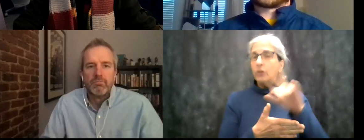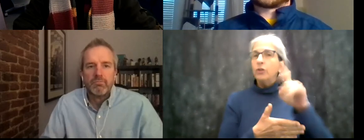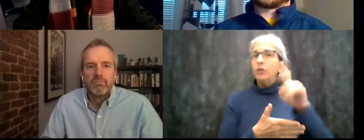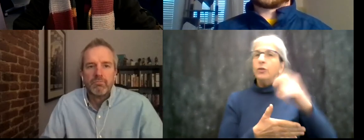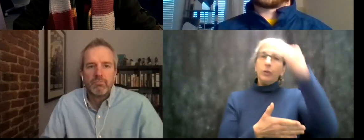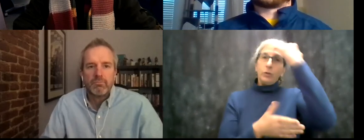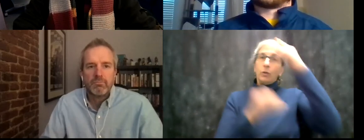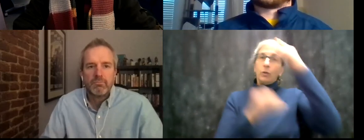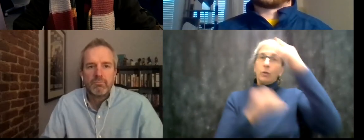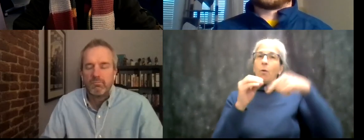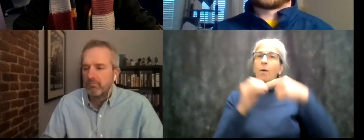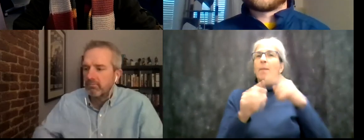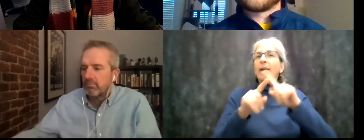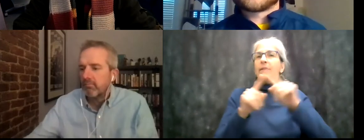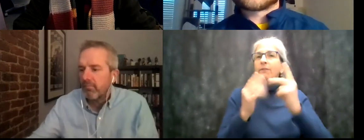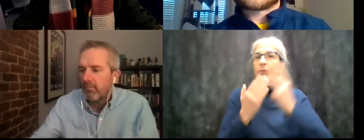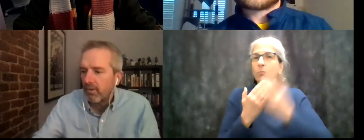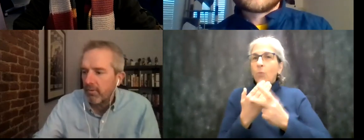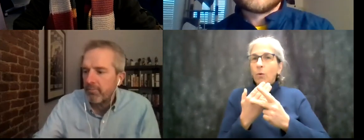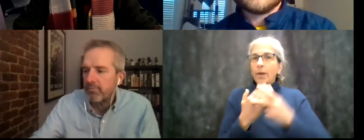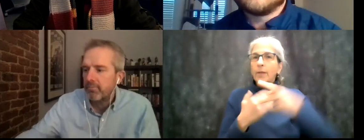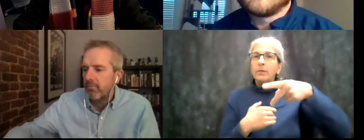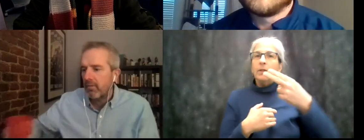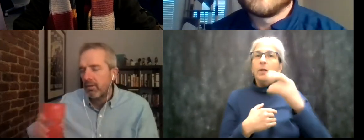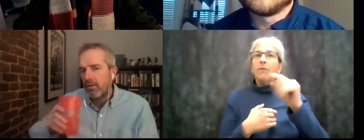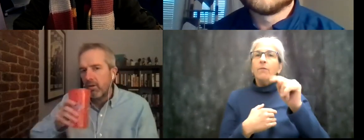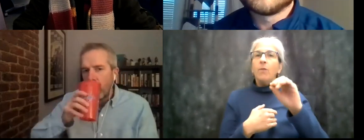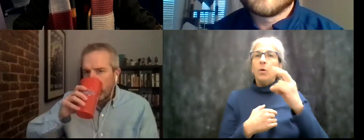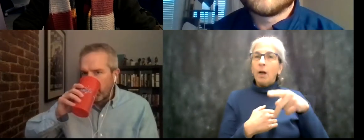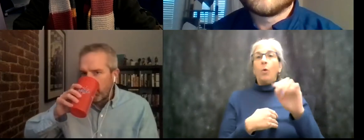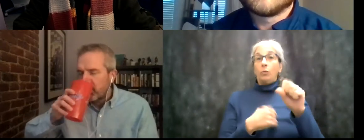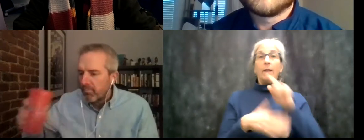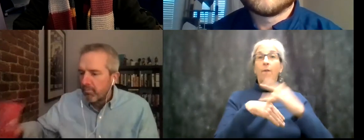that are out there for making models or graphics.